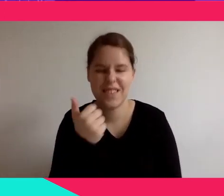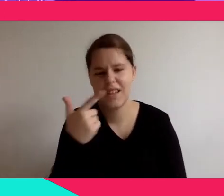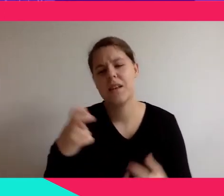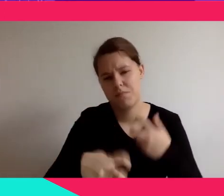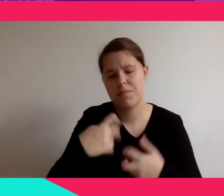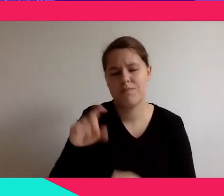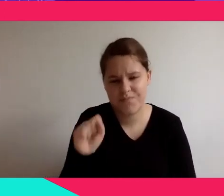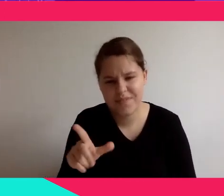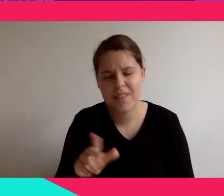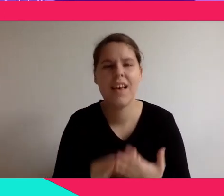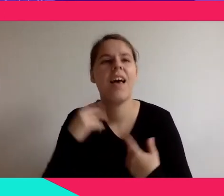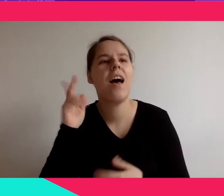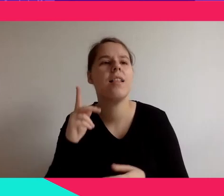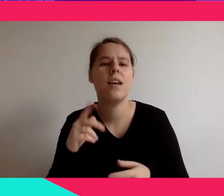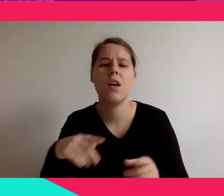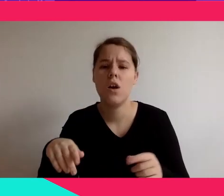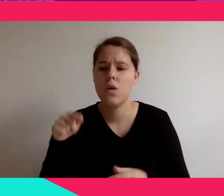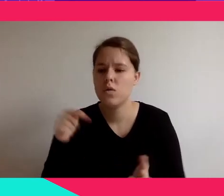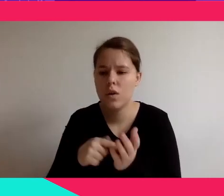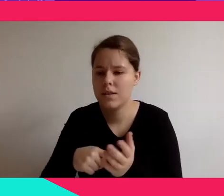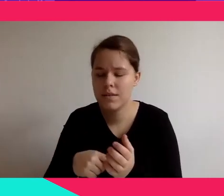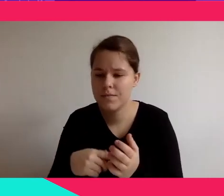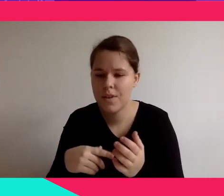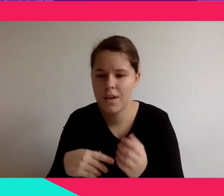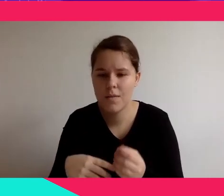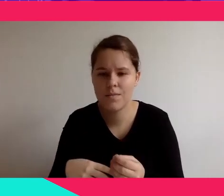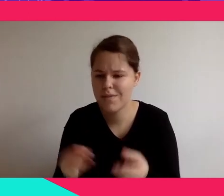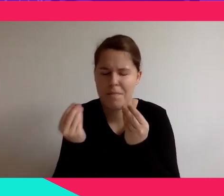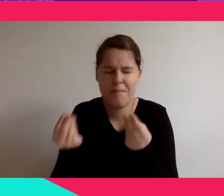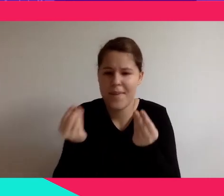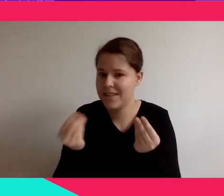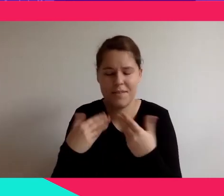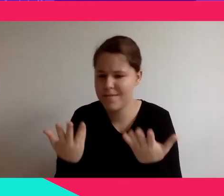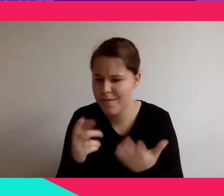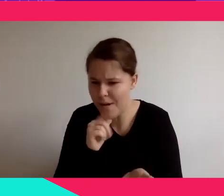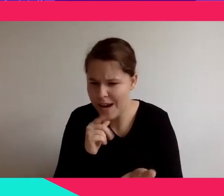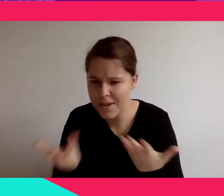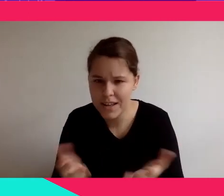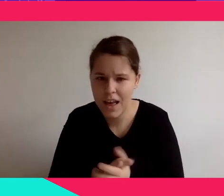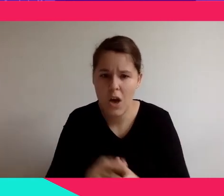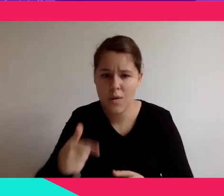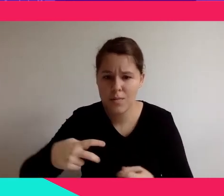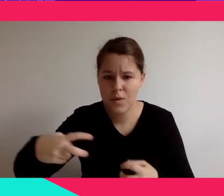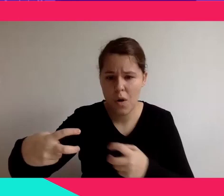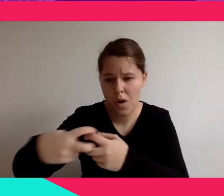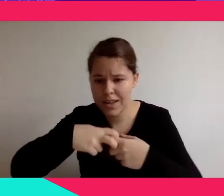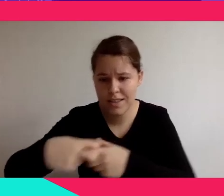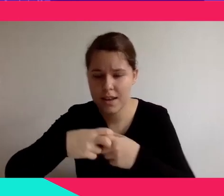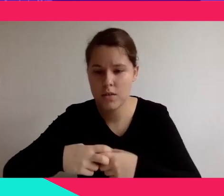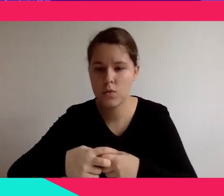distributed platform of well-meaning people who want to share what they know is